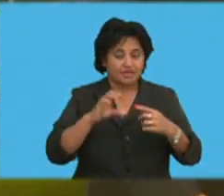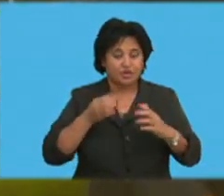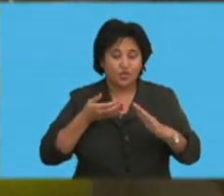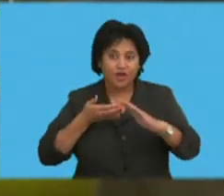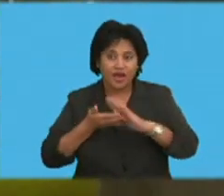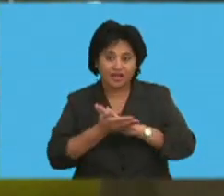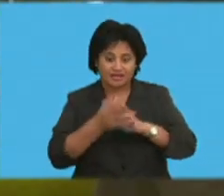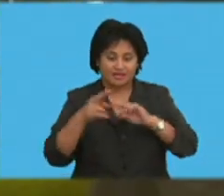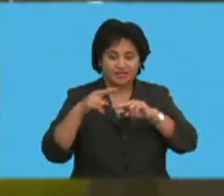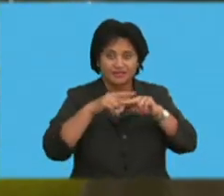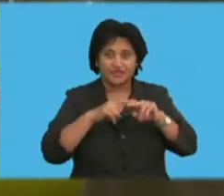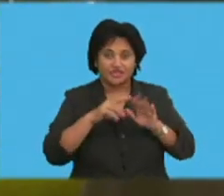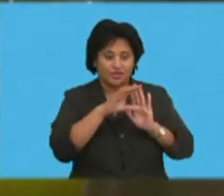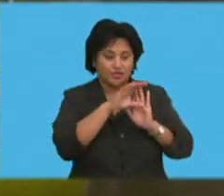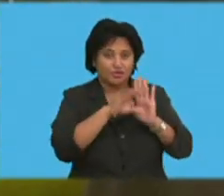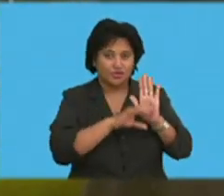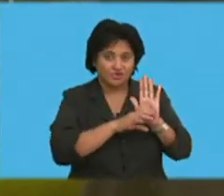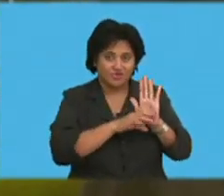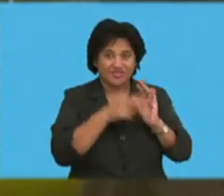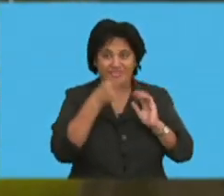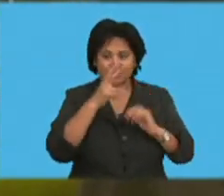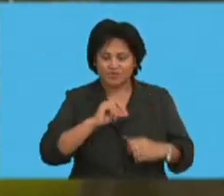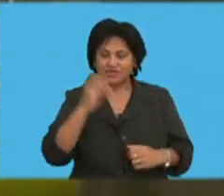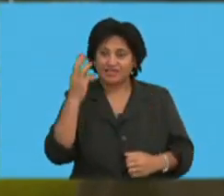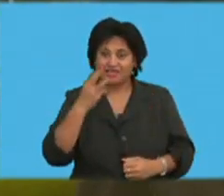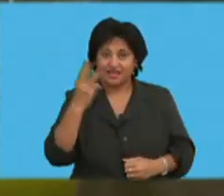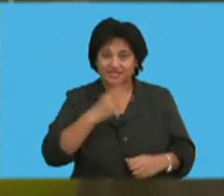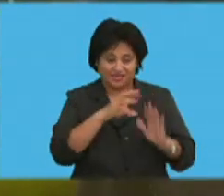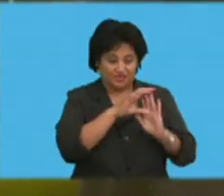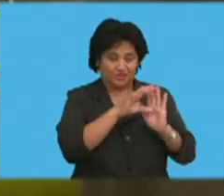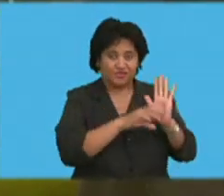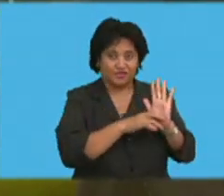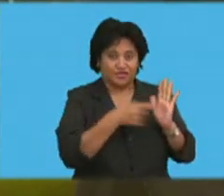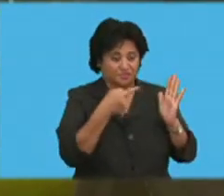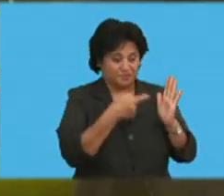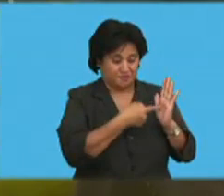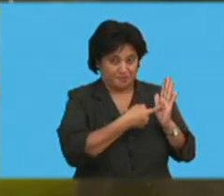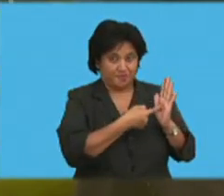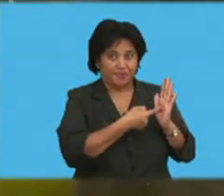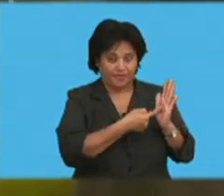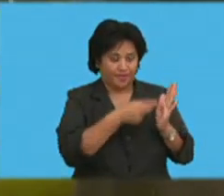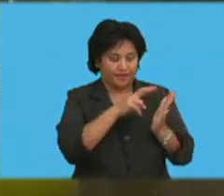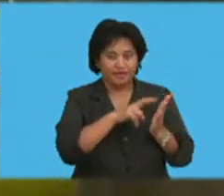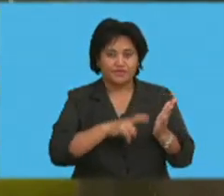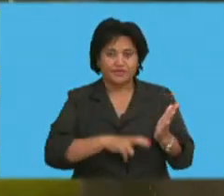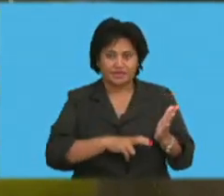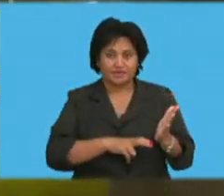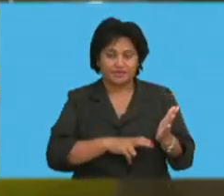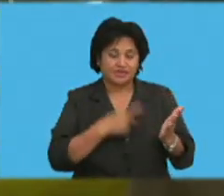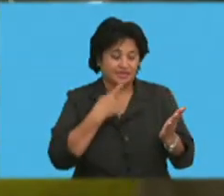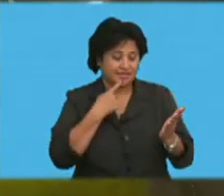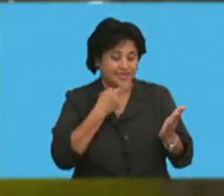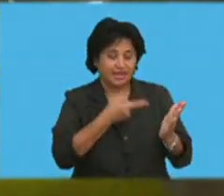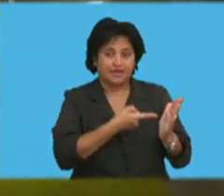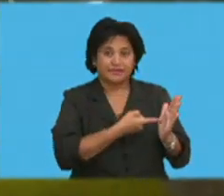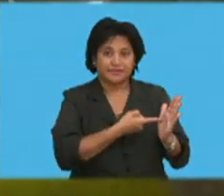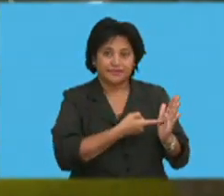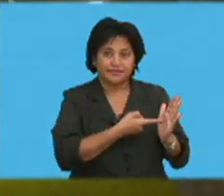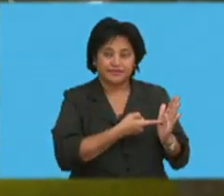Fijian Constitution, the 2013 Constitution, which I'll read to you, Madam Speaker, it